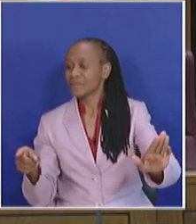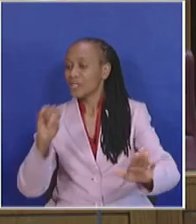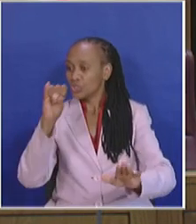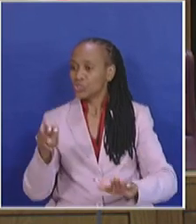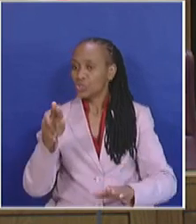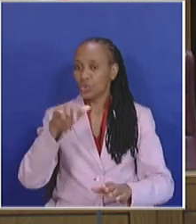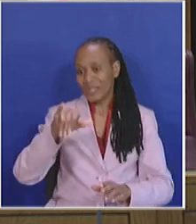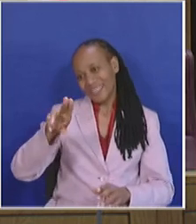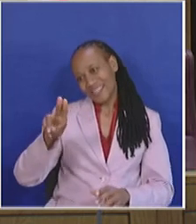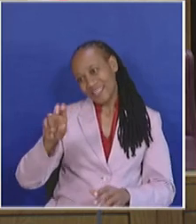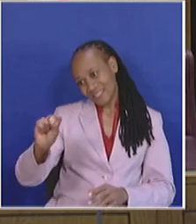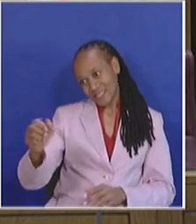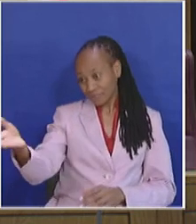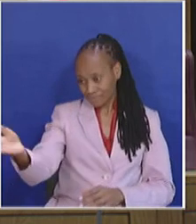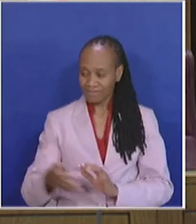Julius.